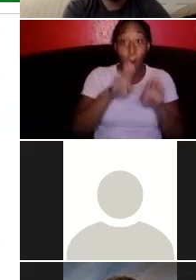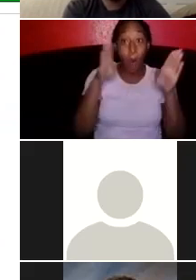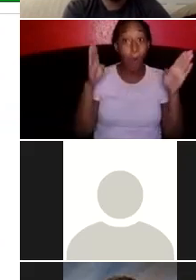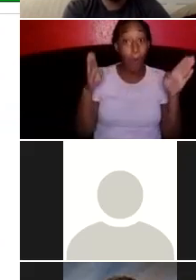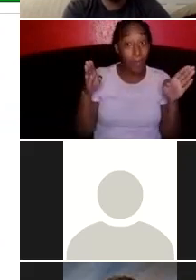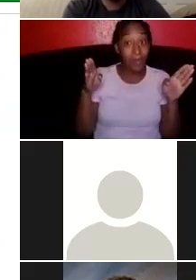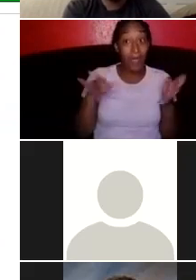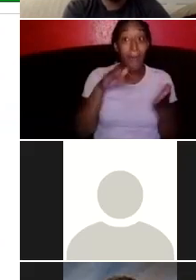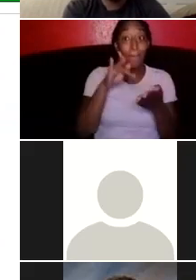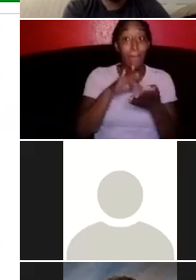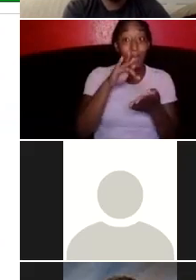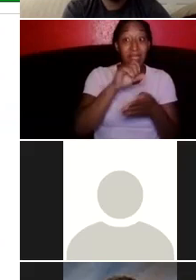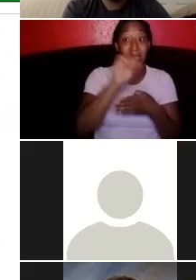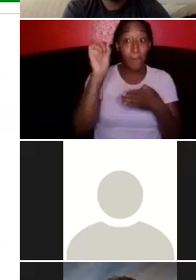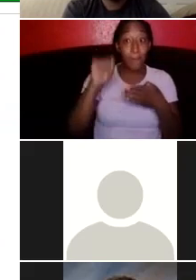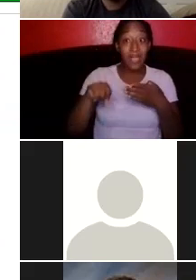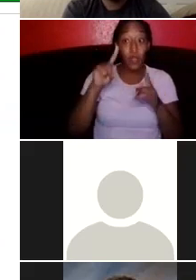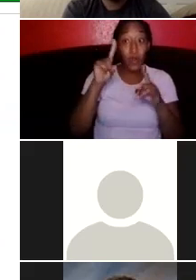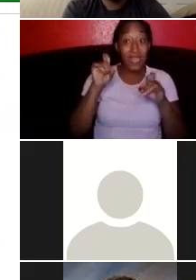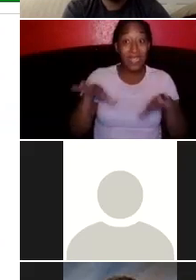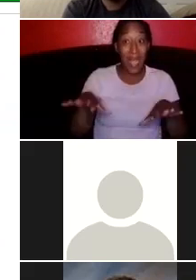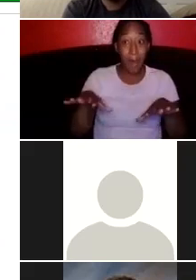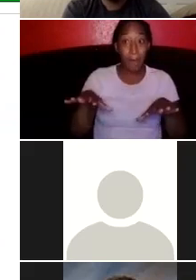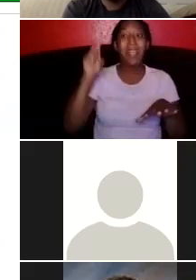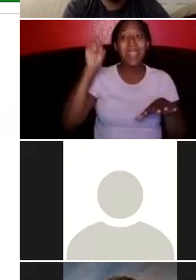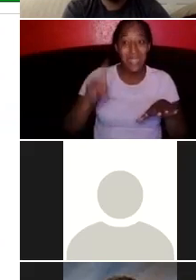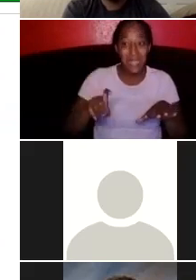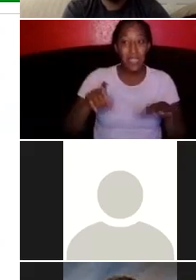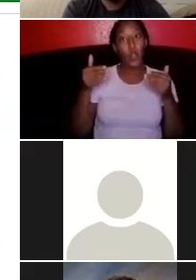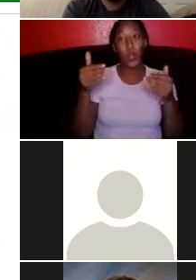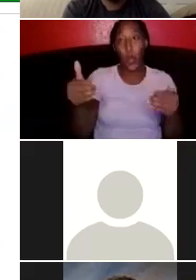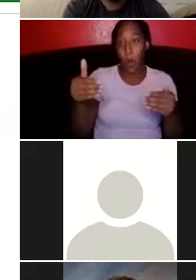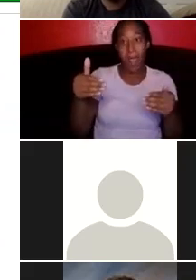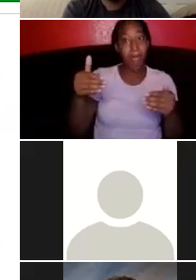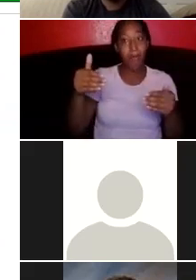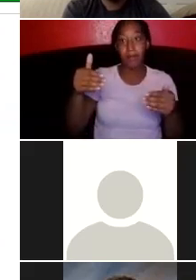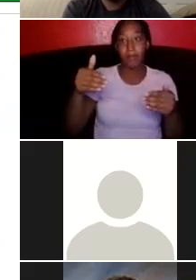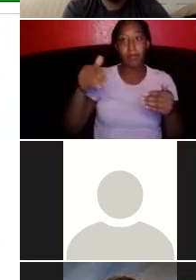it because you're not allowed to go back in. Okay.